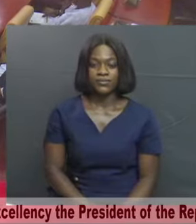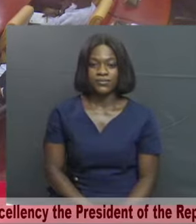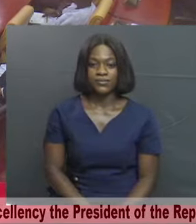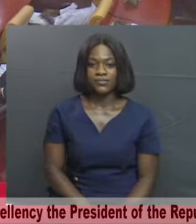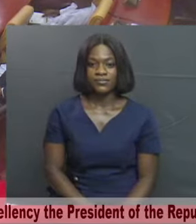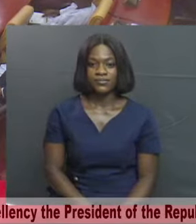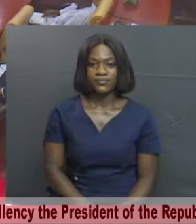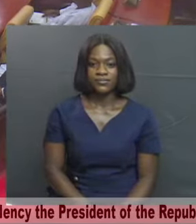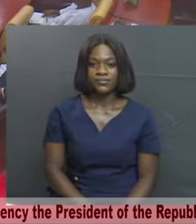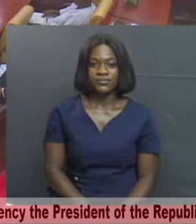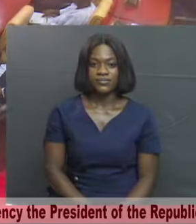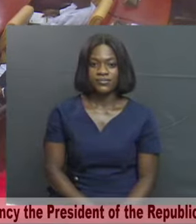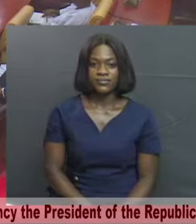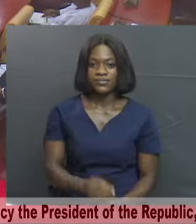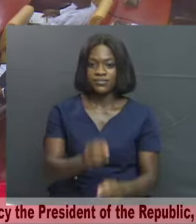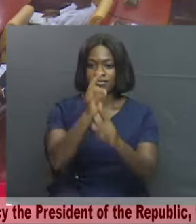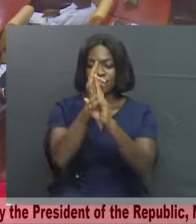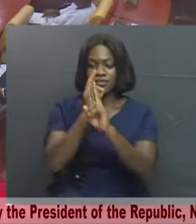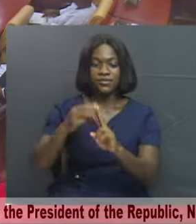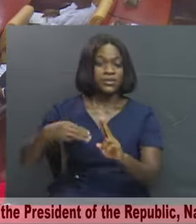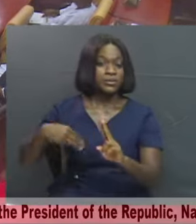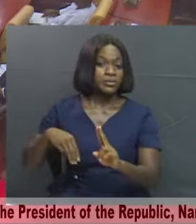members honorable